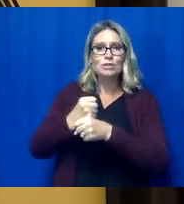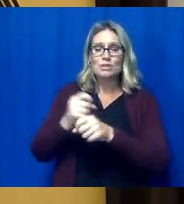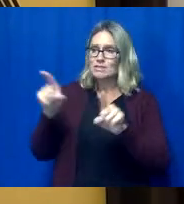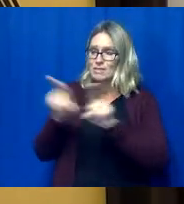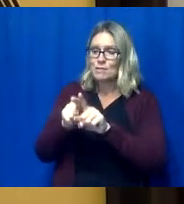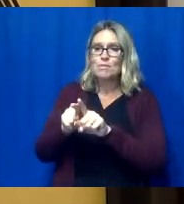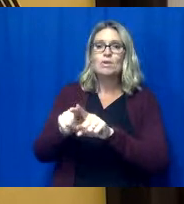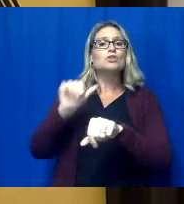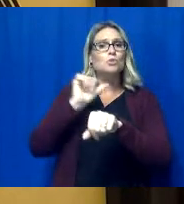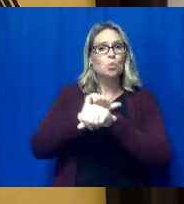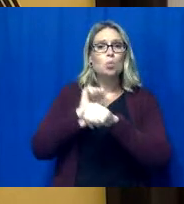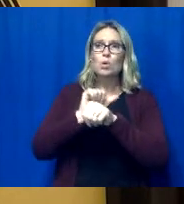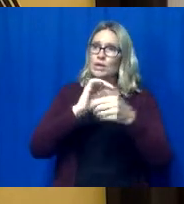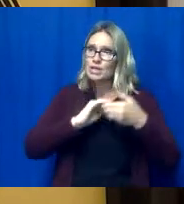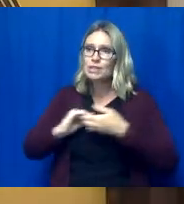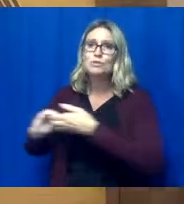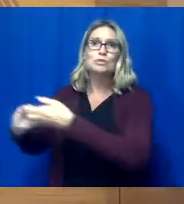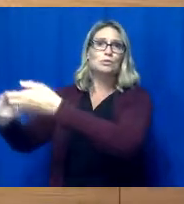you. Merci.